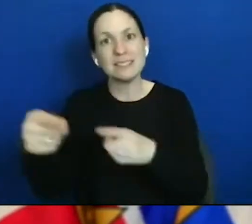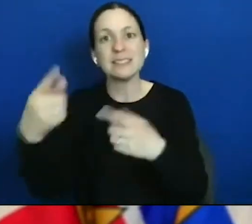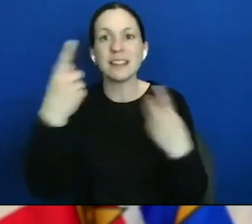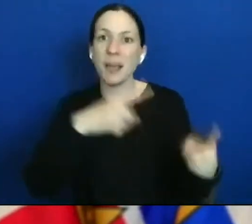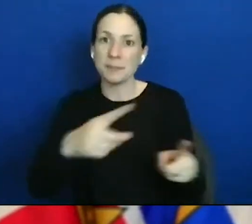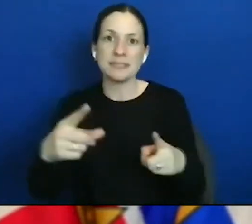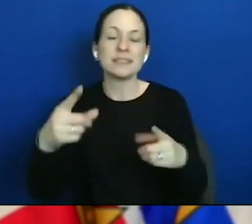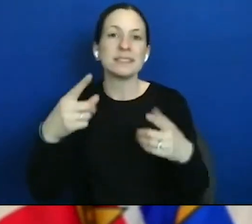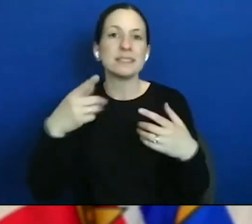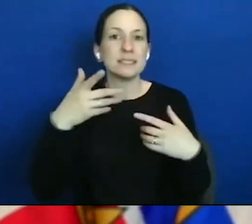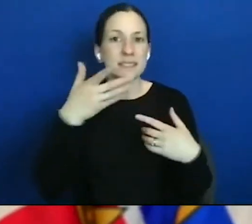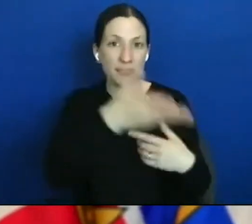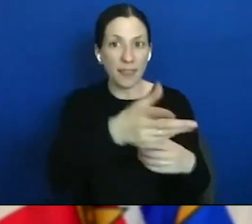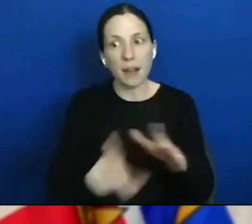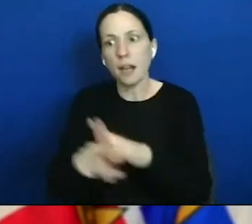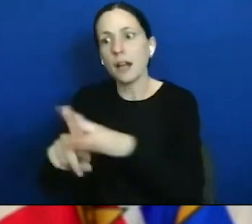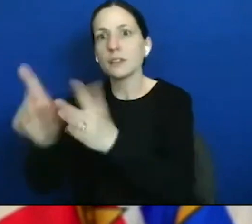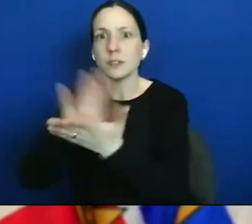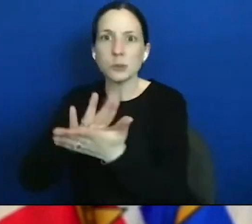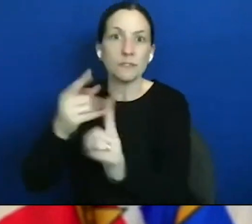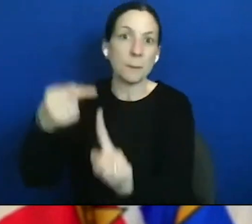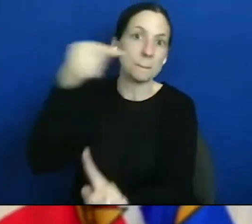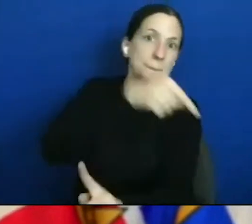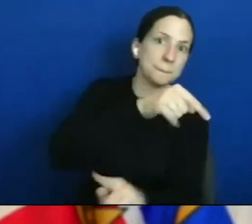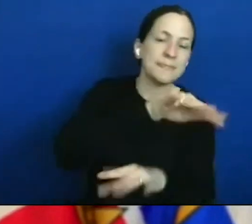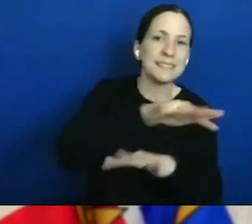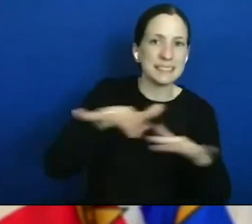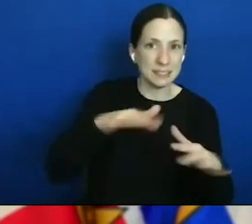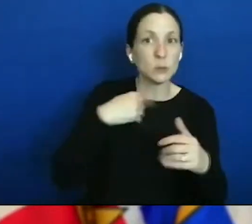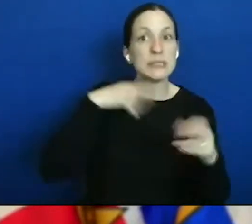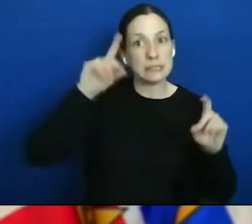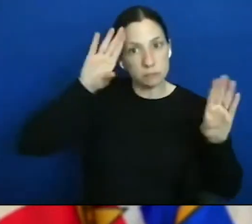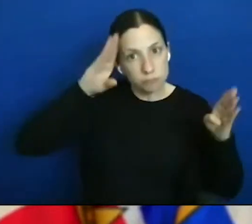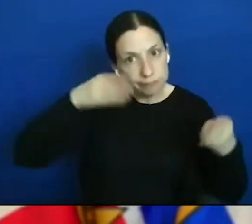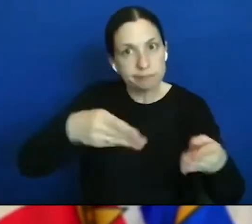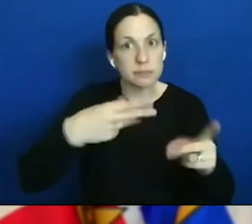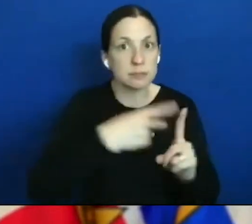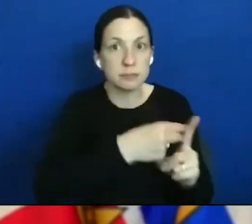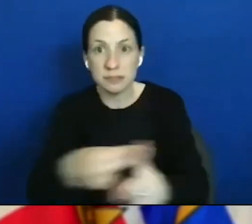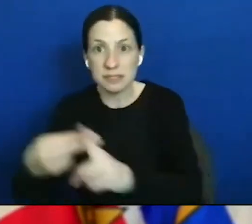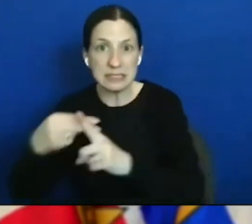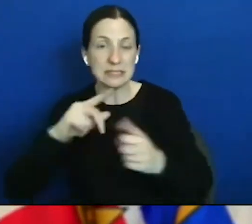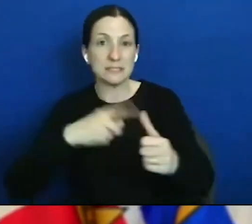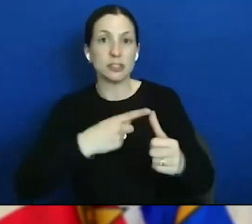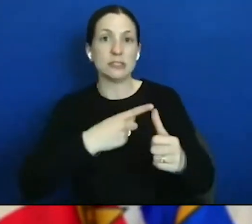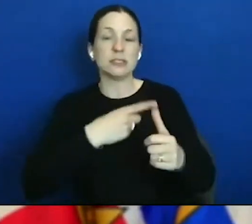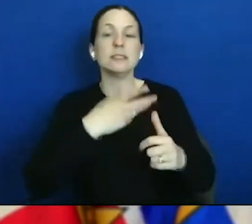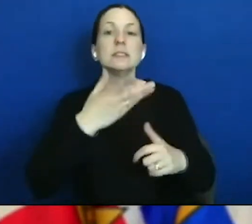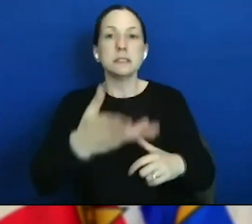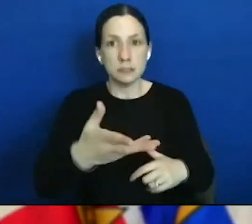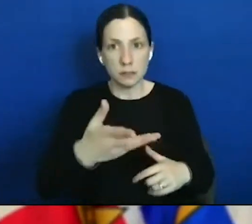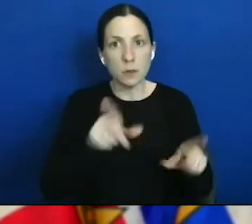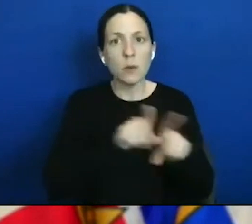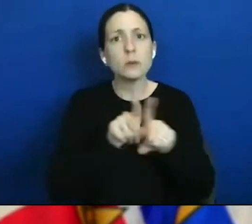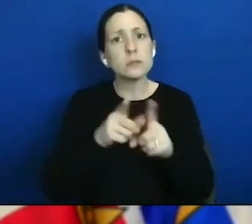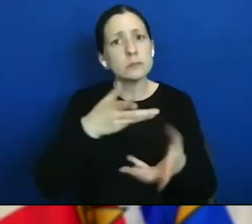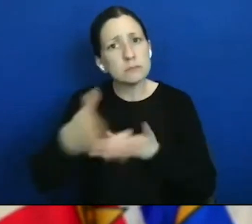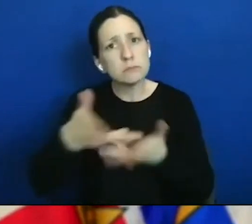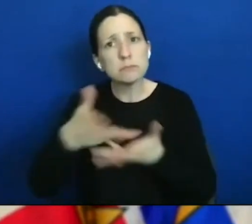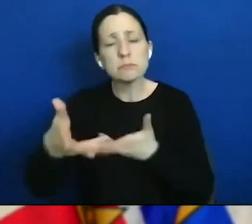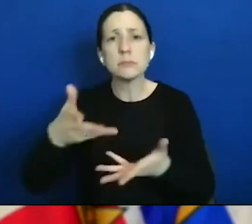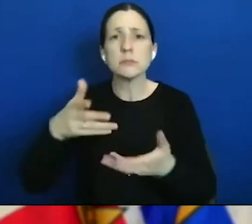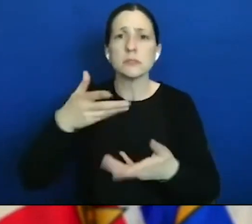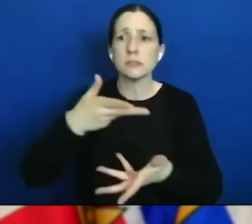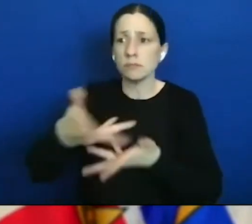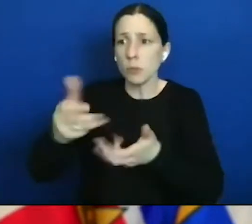settings. So we did target immunization primarily to those areas, as well as working with communities about making